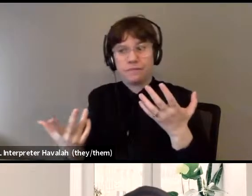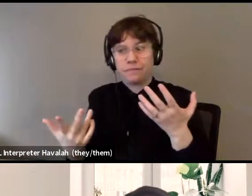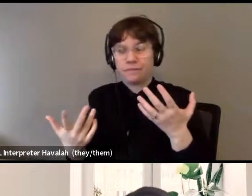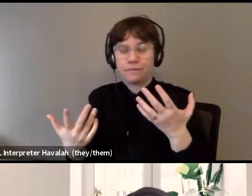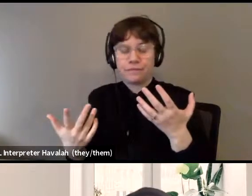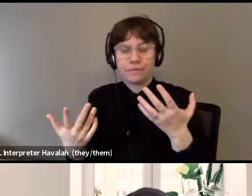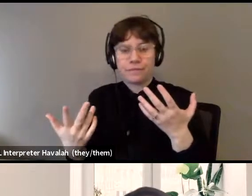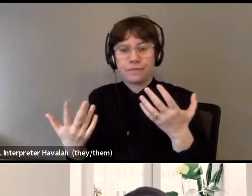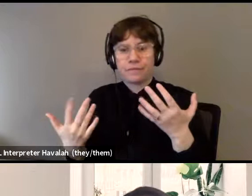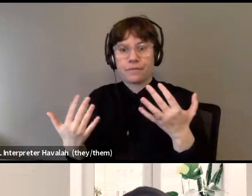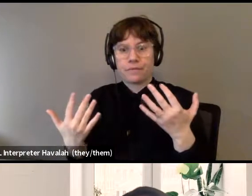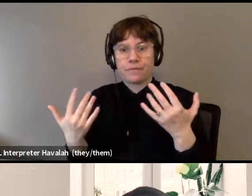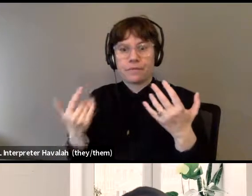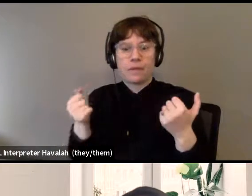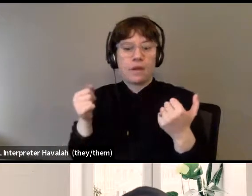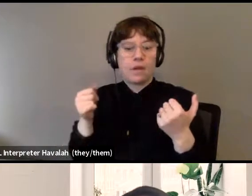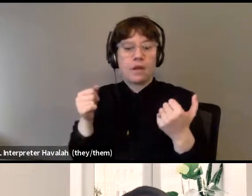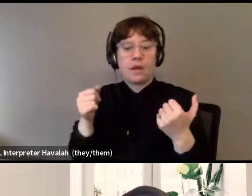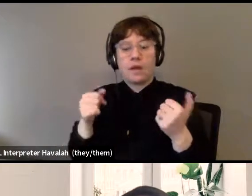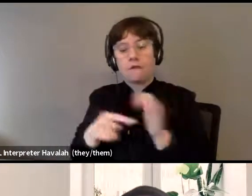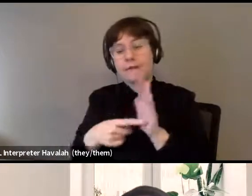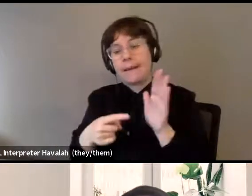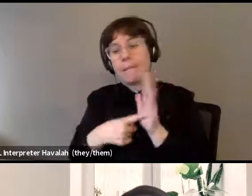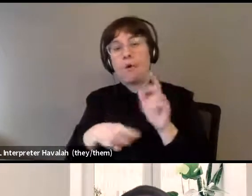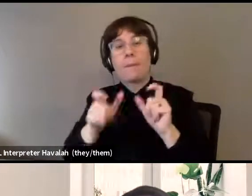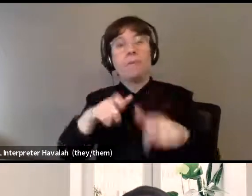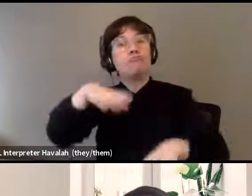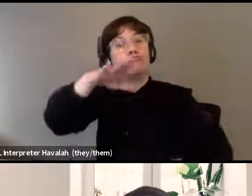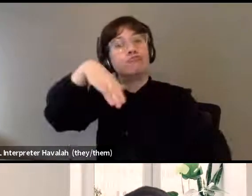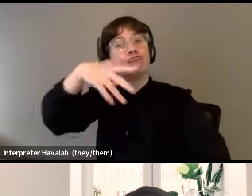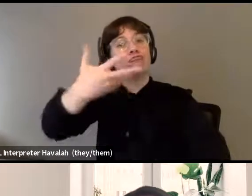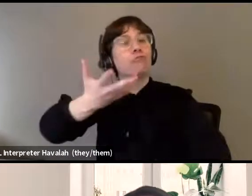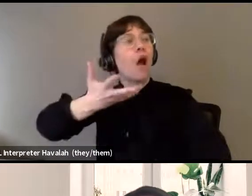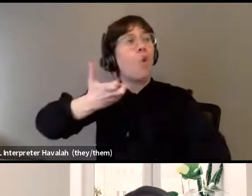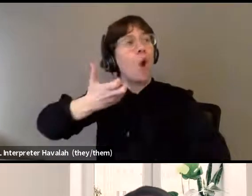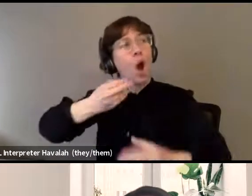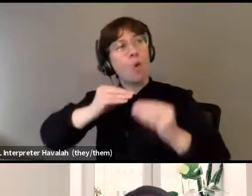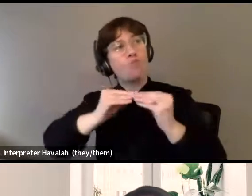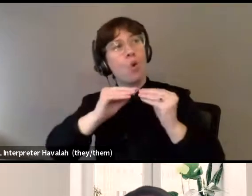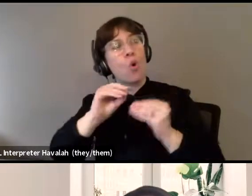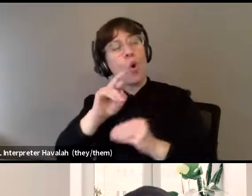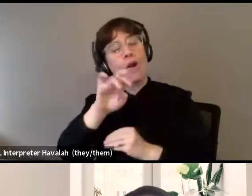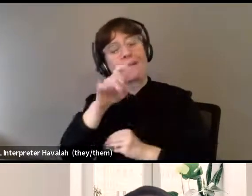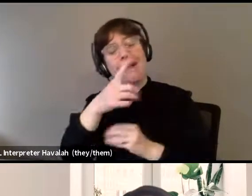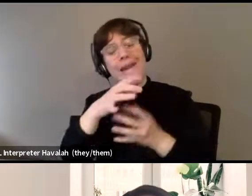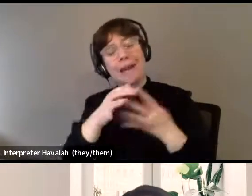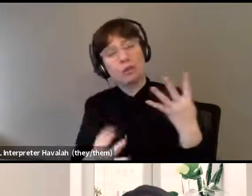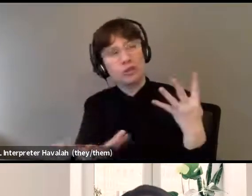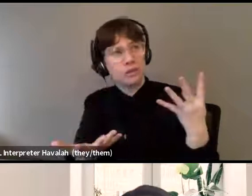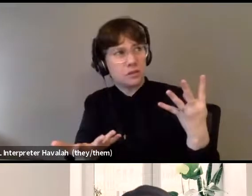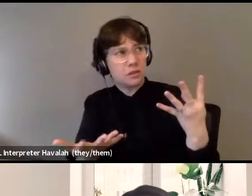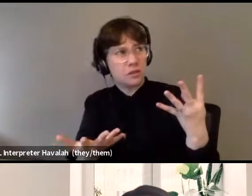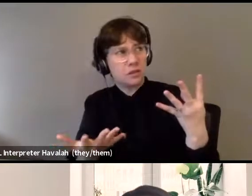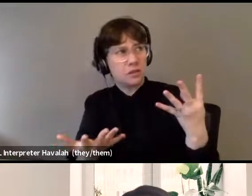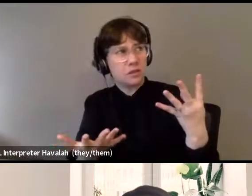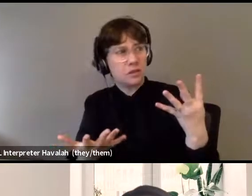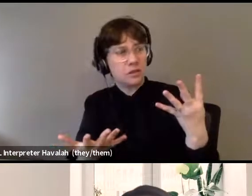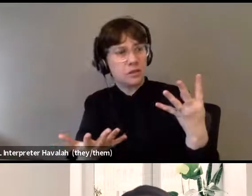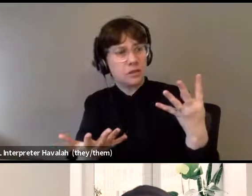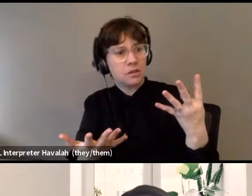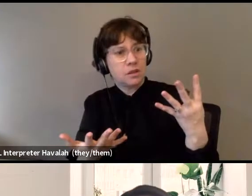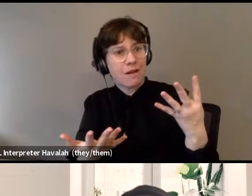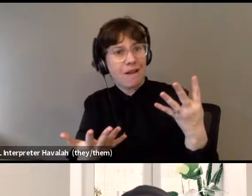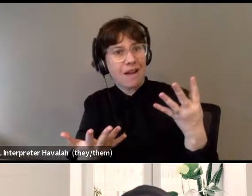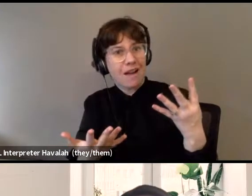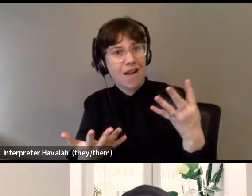people are saying, hey, I want more organic options, and we have enough customers telling us this,